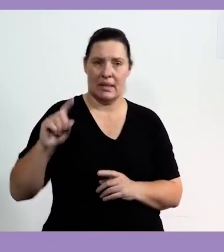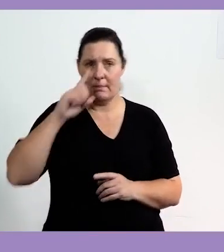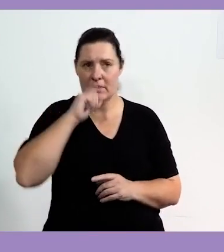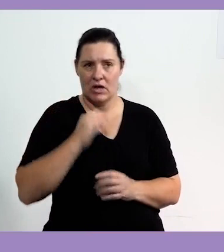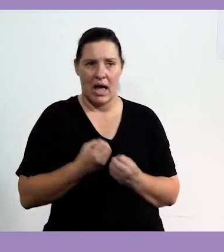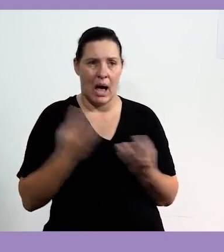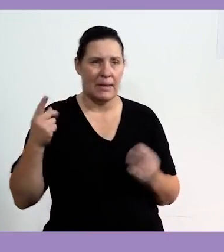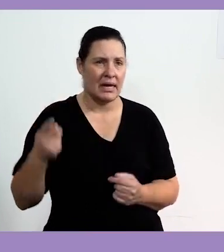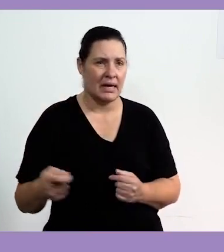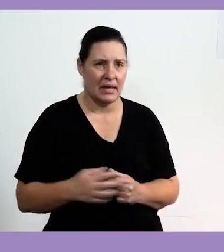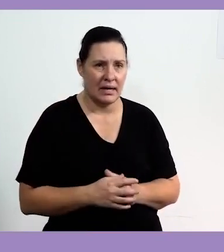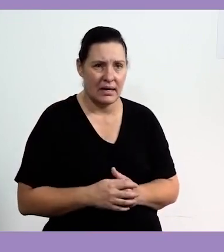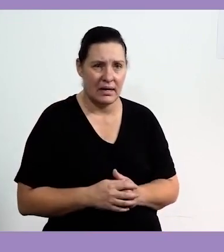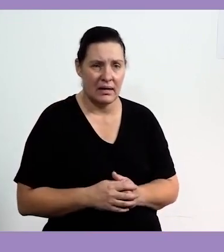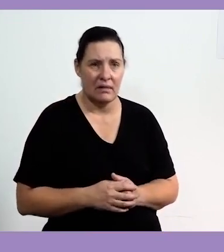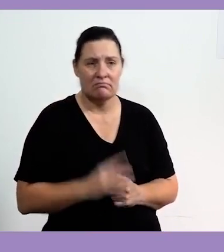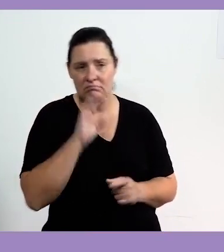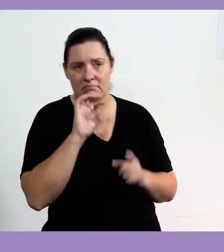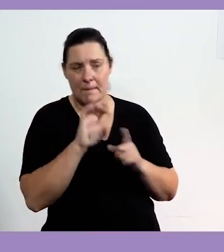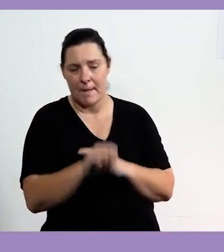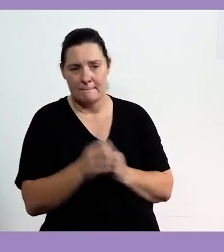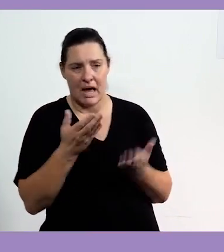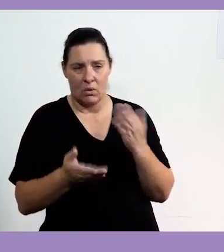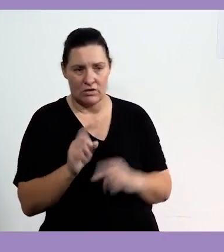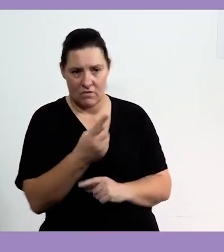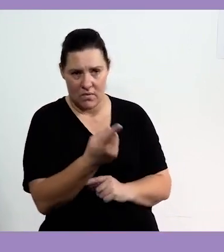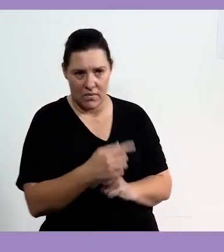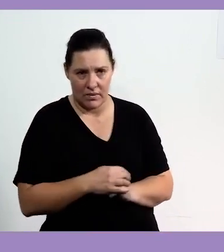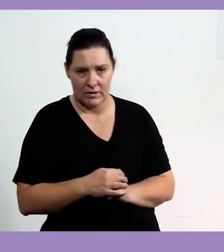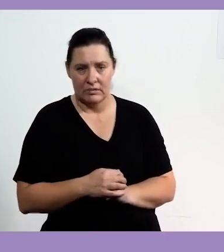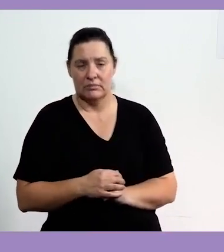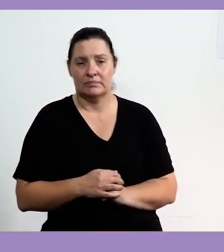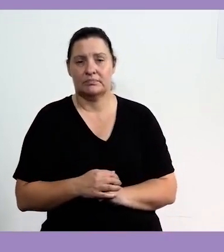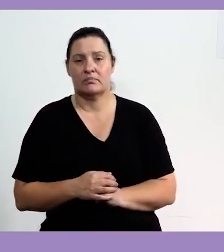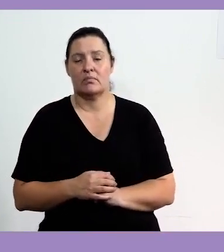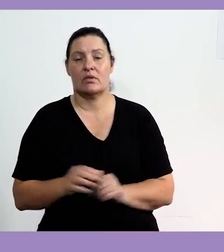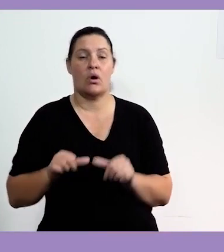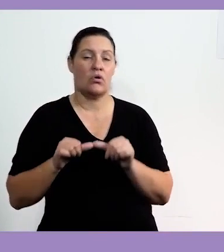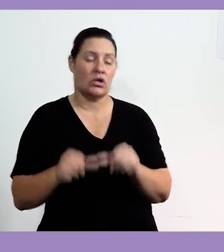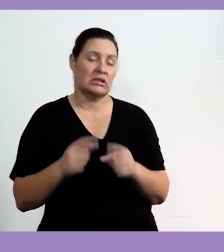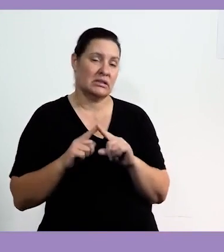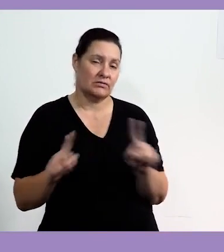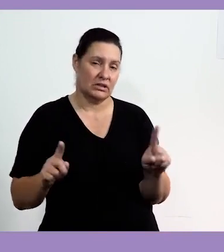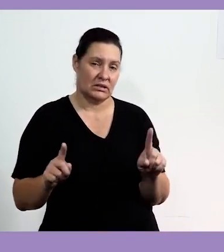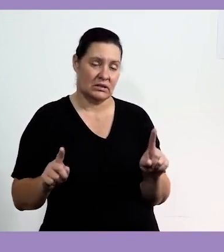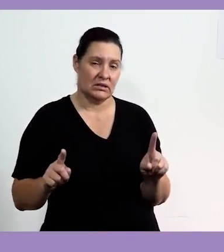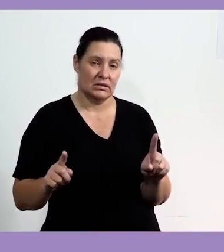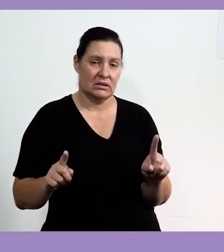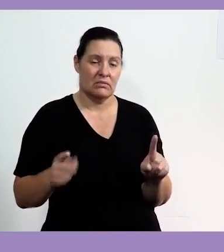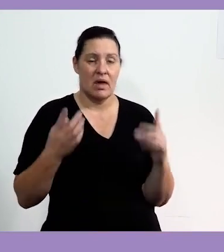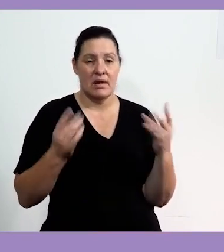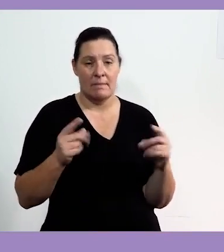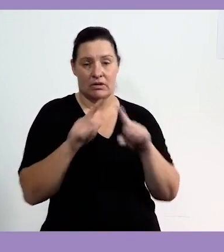the 20th picture? How many triangles am I going to have? Let's find the equation for it. So the constant